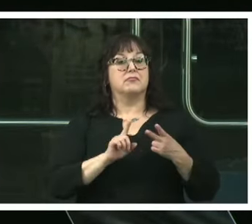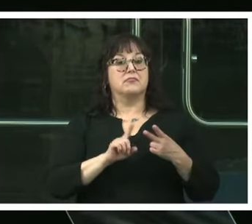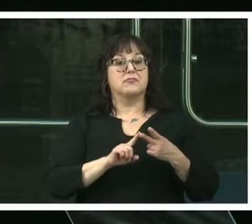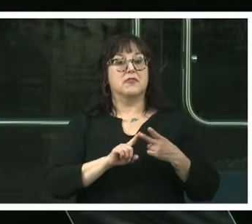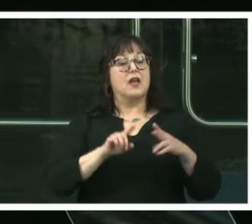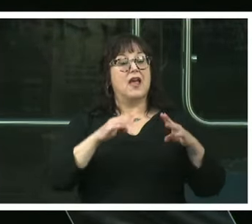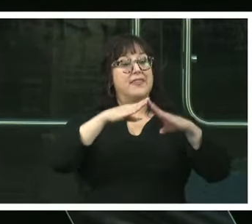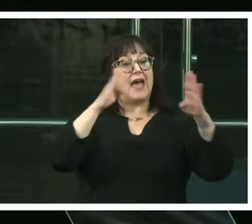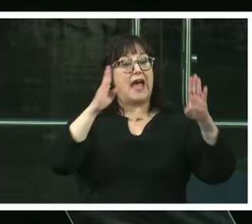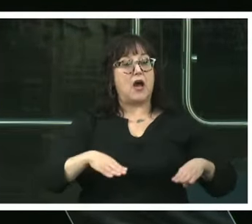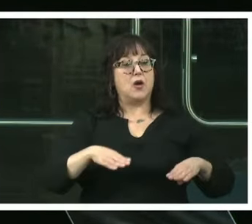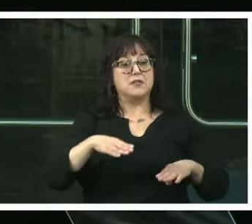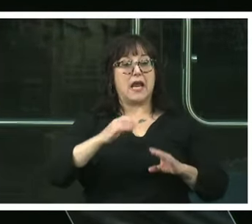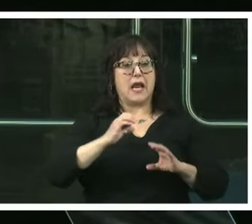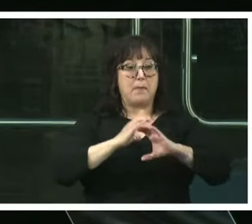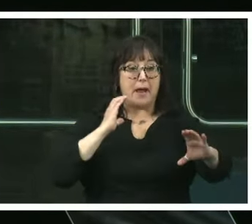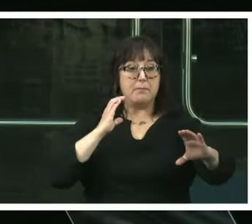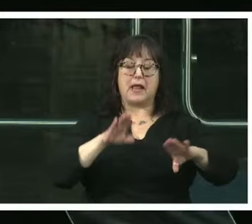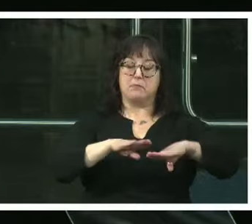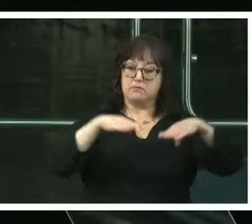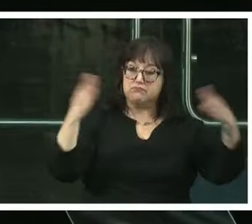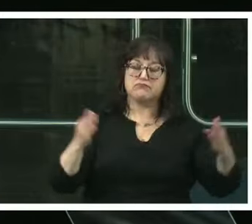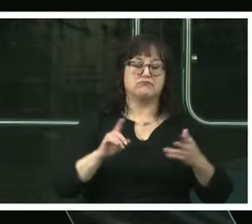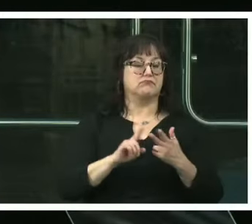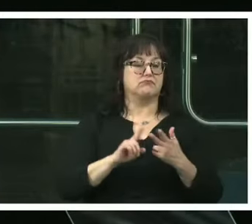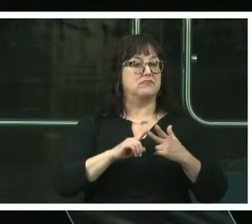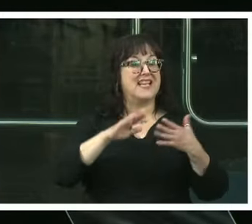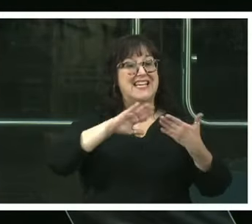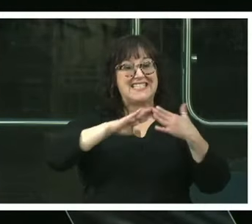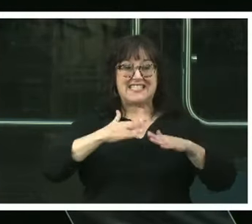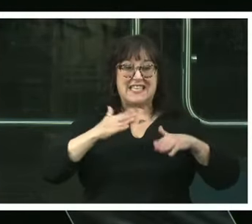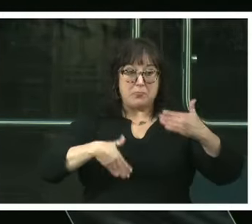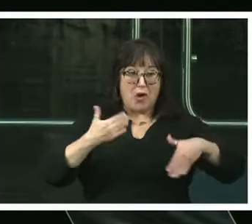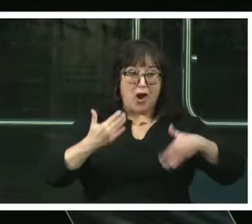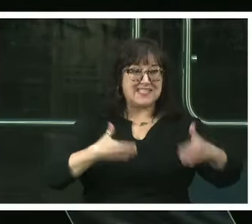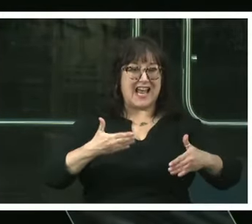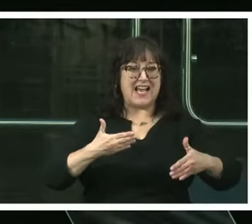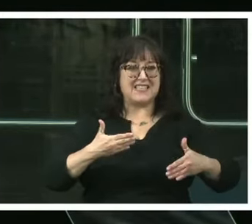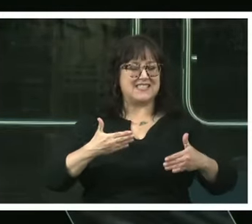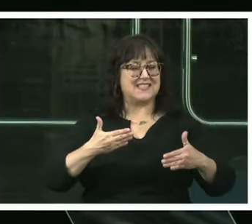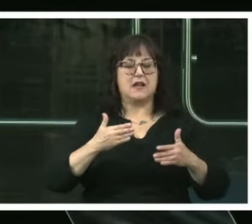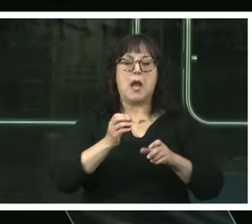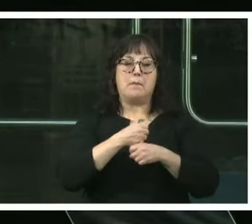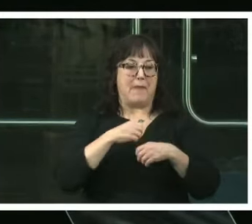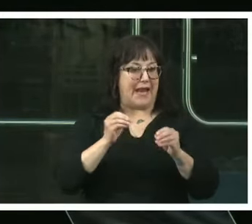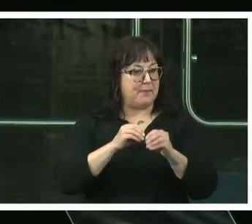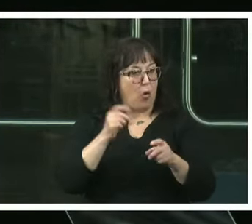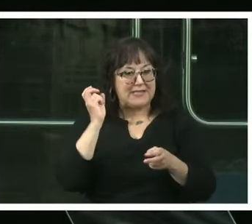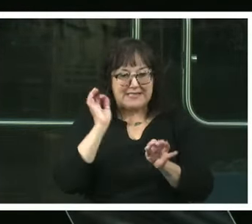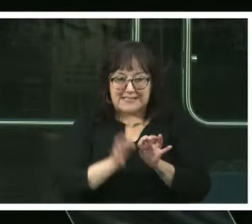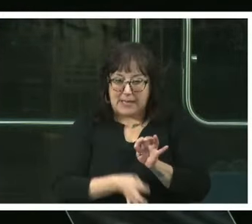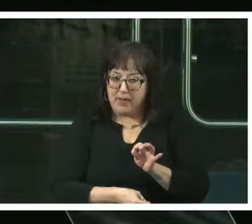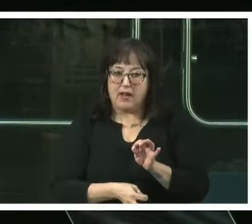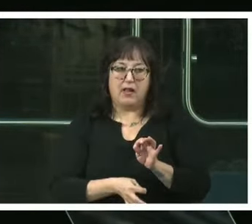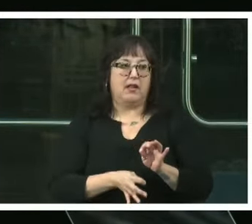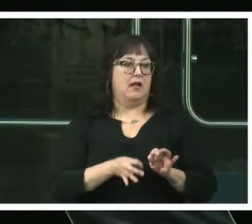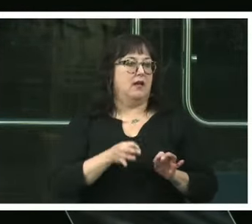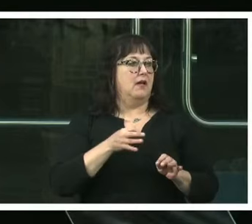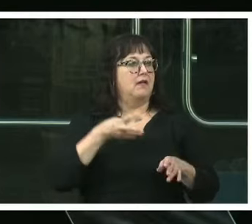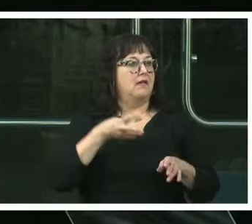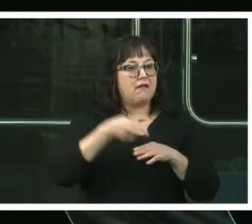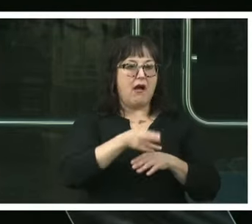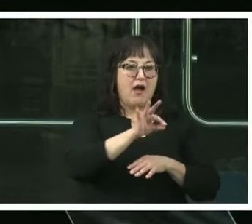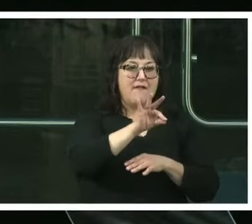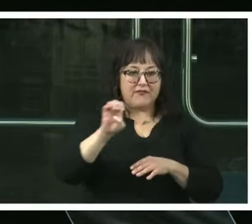housing pipeline, untangle city processes and get departments delivering results faster, cut fees and